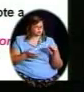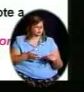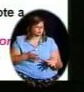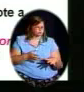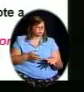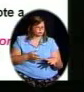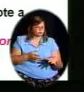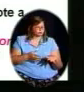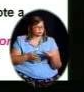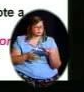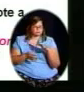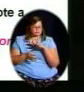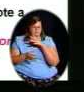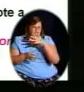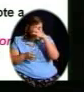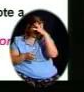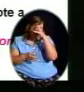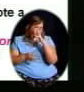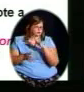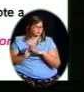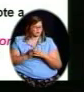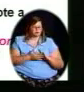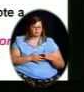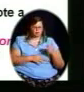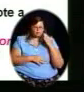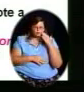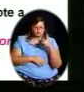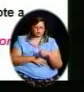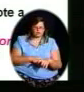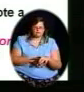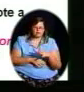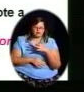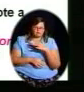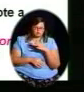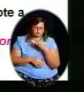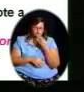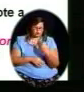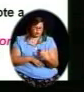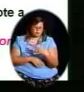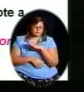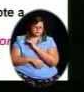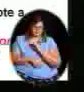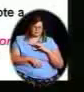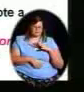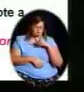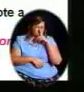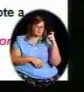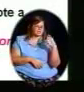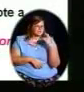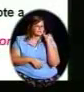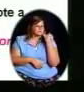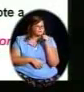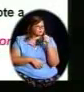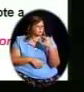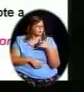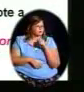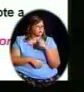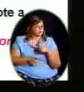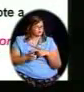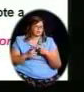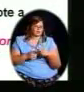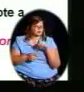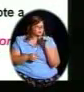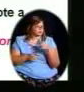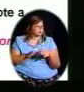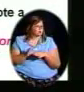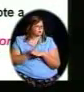student learning. We also know we couldn't do anything without quality staff, because it's quality staff that make the difference in front of children. So certainly